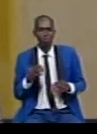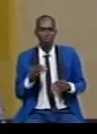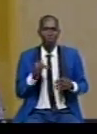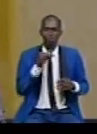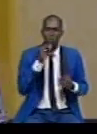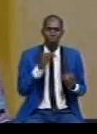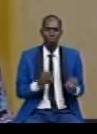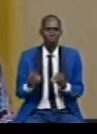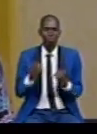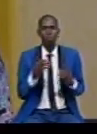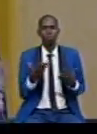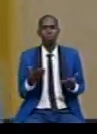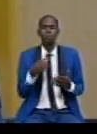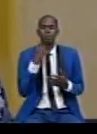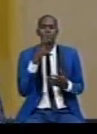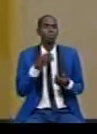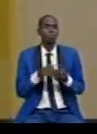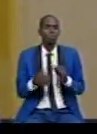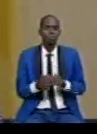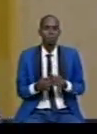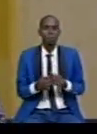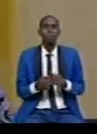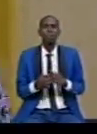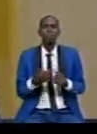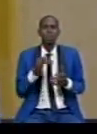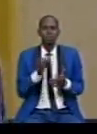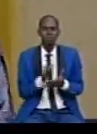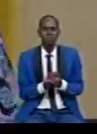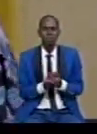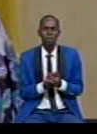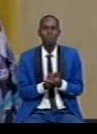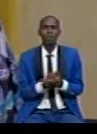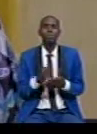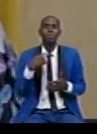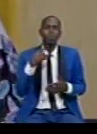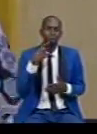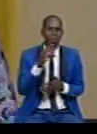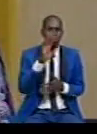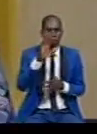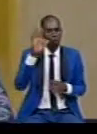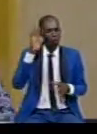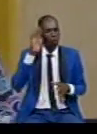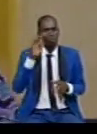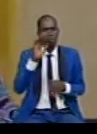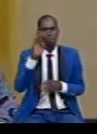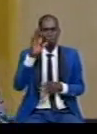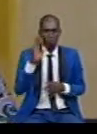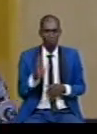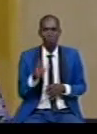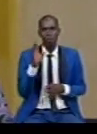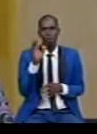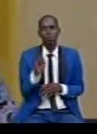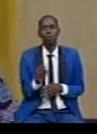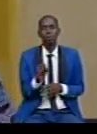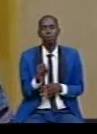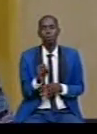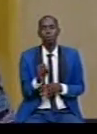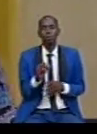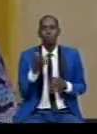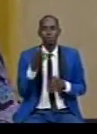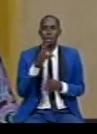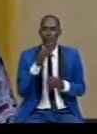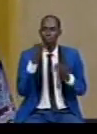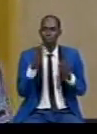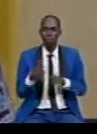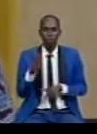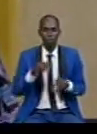okay, there is no problem. What of my brothers? He said, yes, they have called their own pastors. They have that our house is like church, that many people are